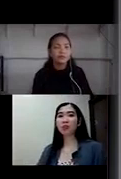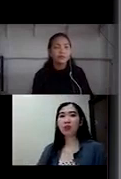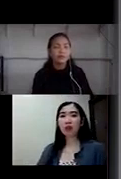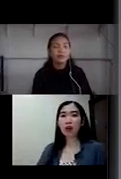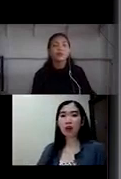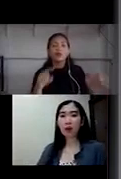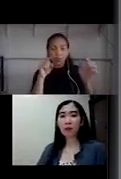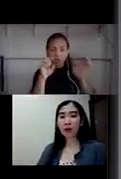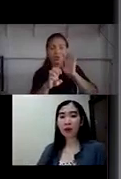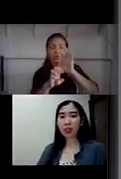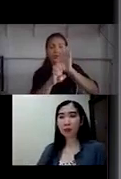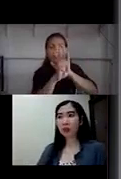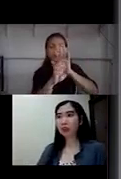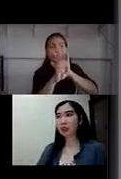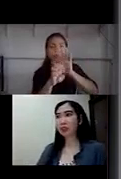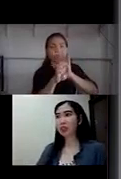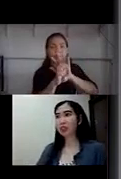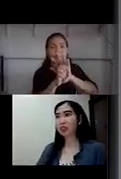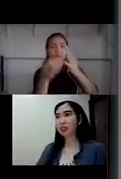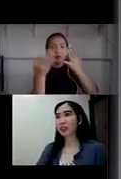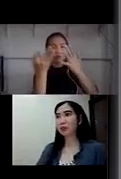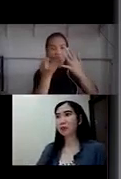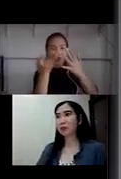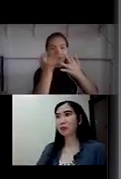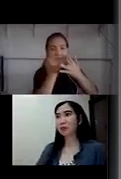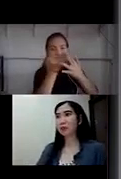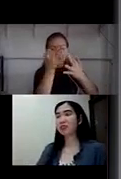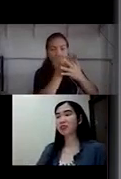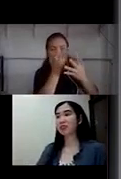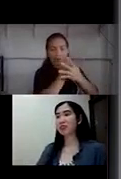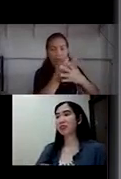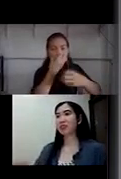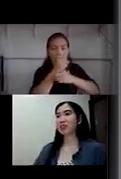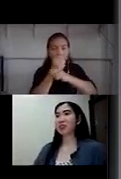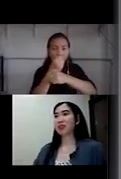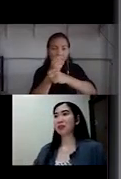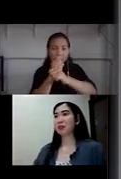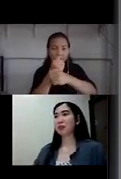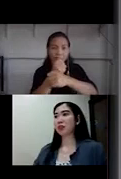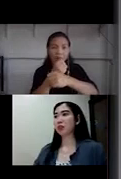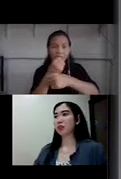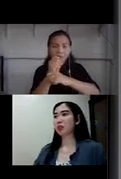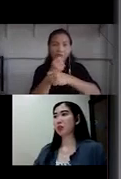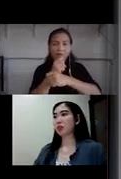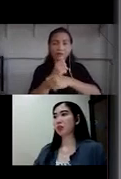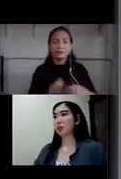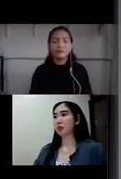sample file po that I made.